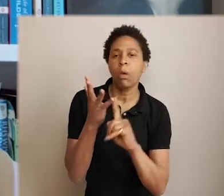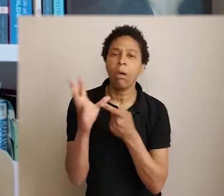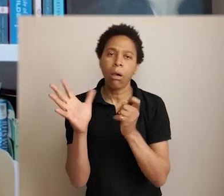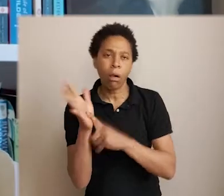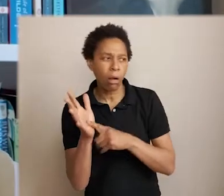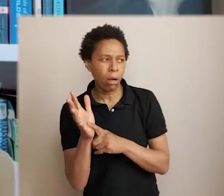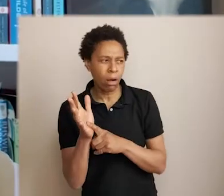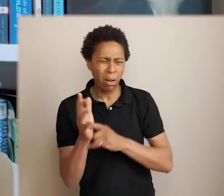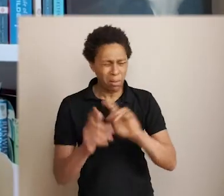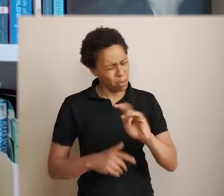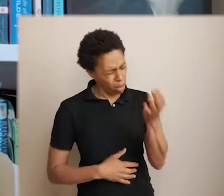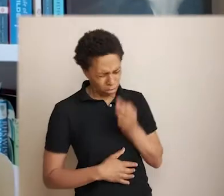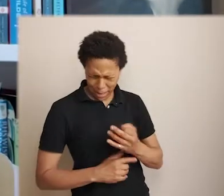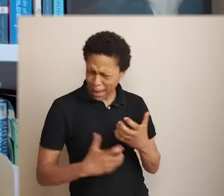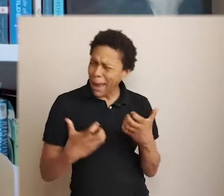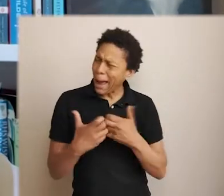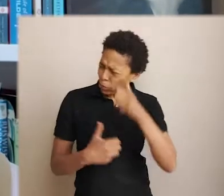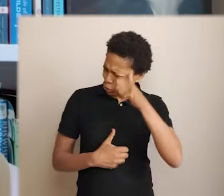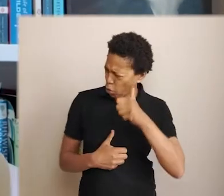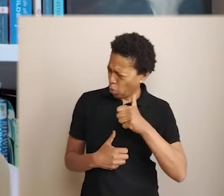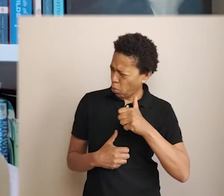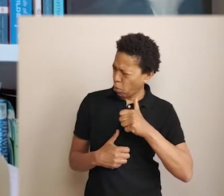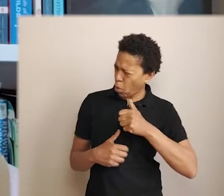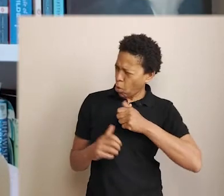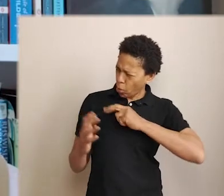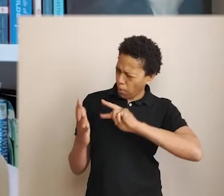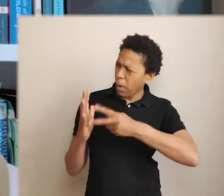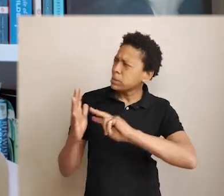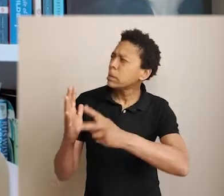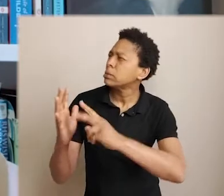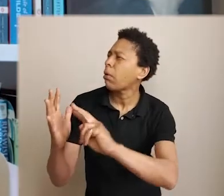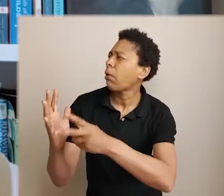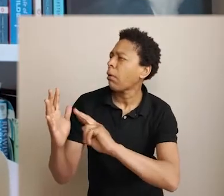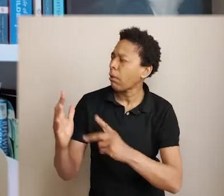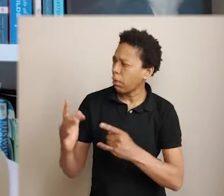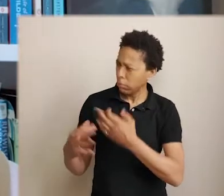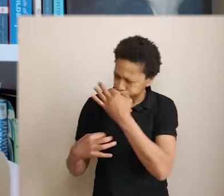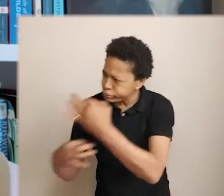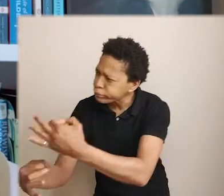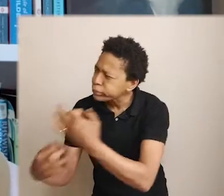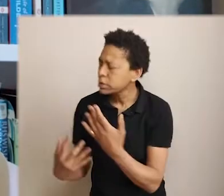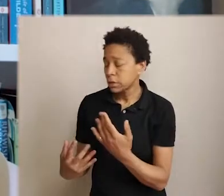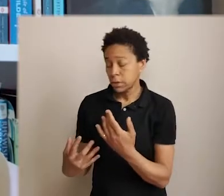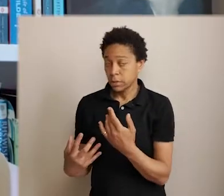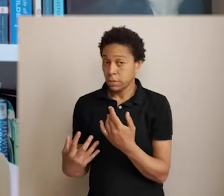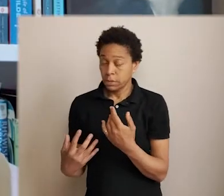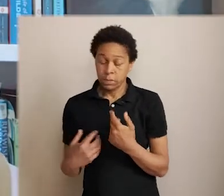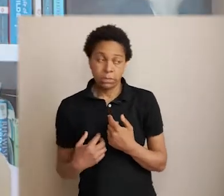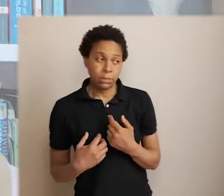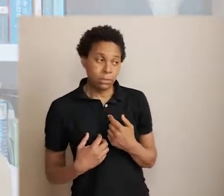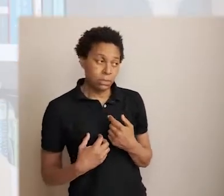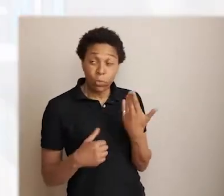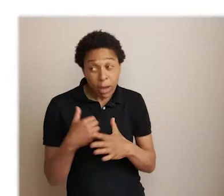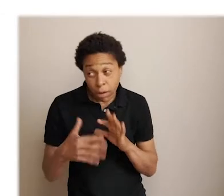bisexual? You have never been with a man. But then it wasn't until I was just shy of 19 that I came